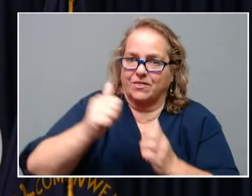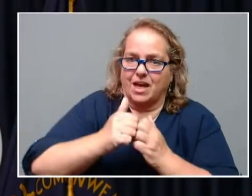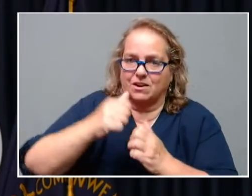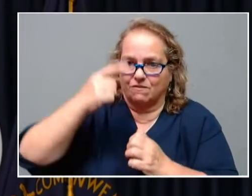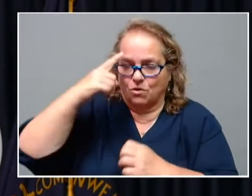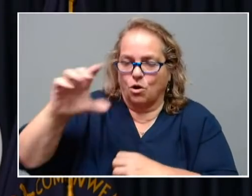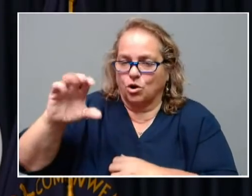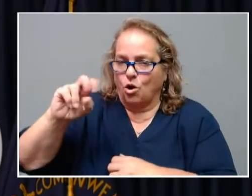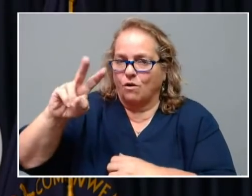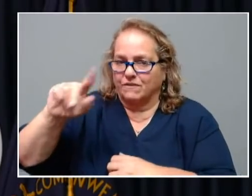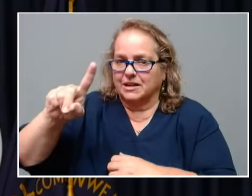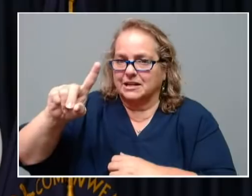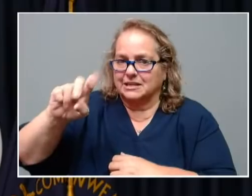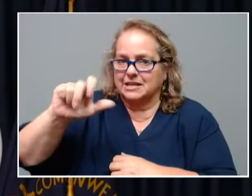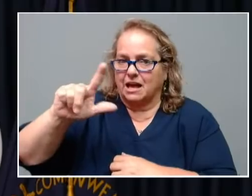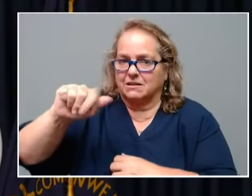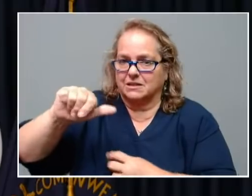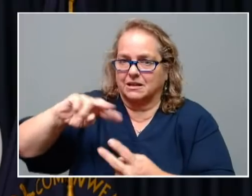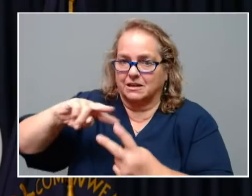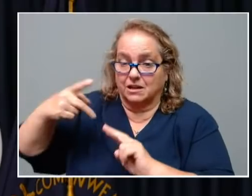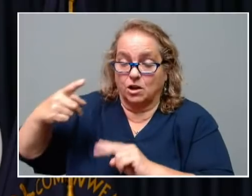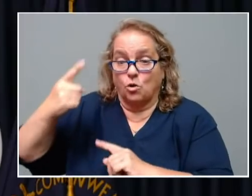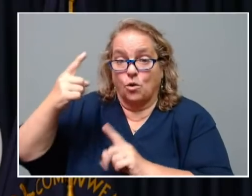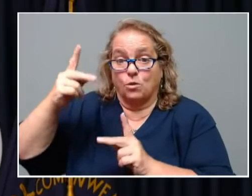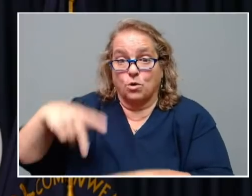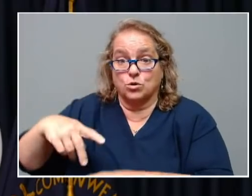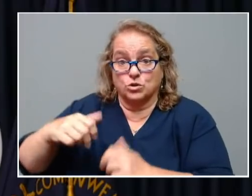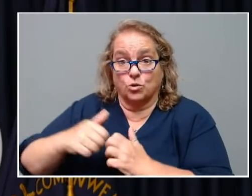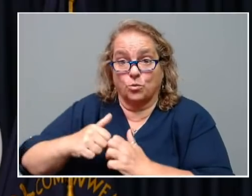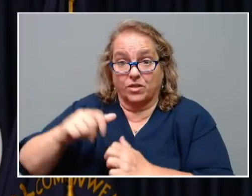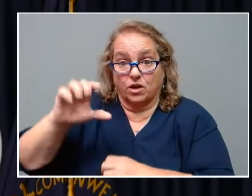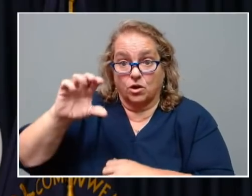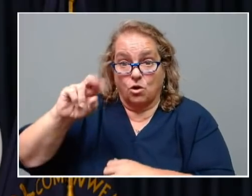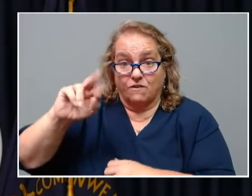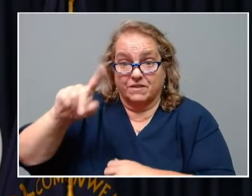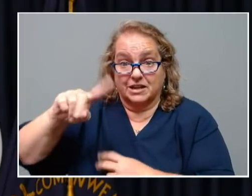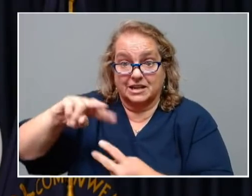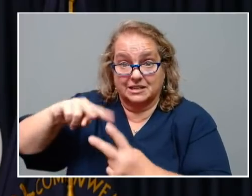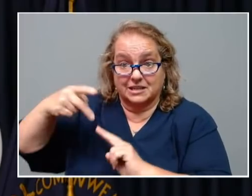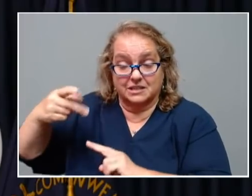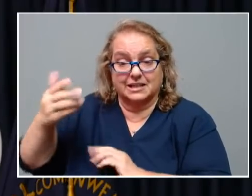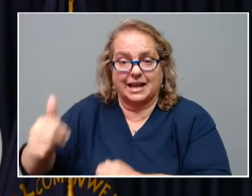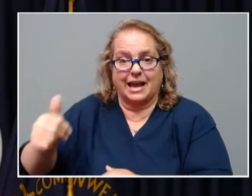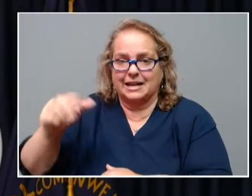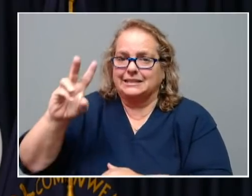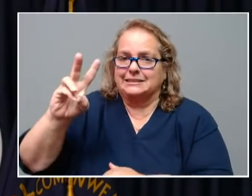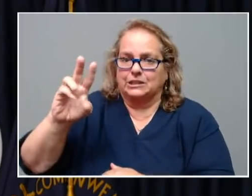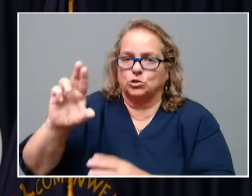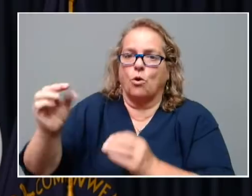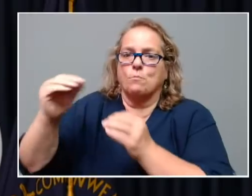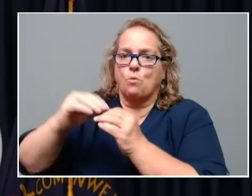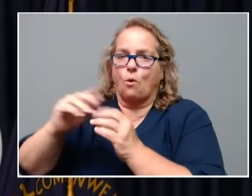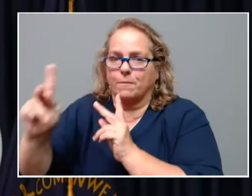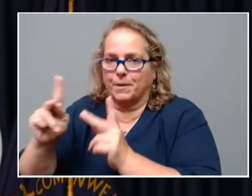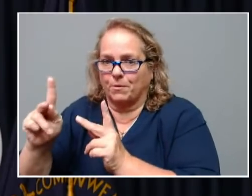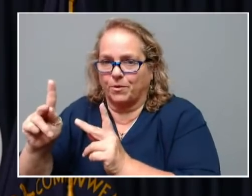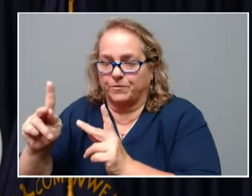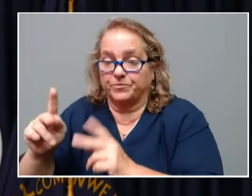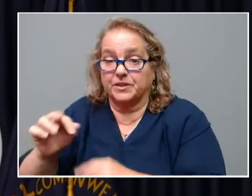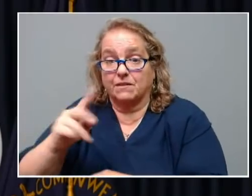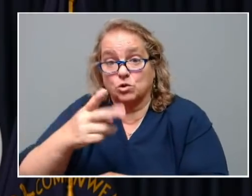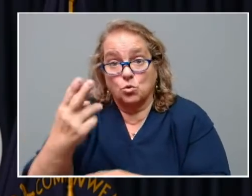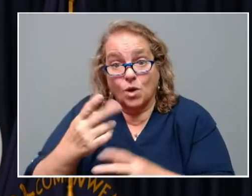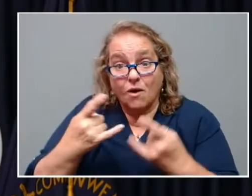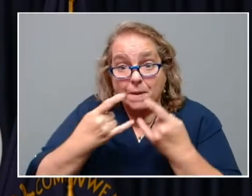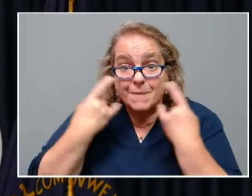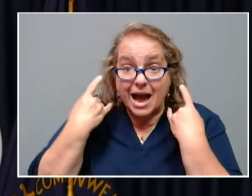So one person who's infected with COVID Delta may infect 6 or more additional people. So if you wear a mask,